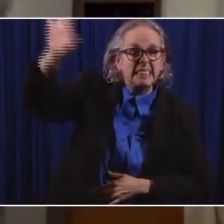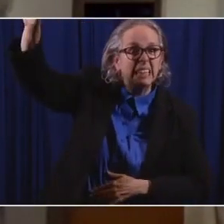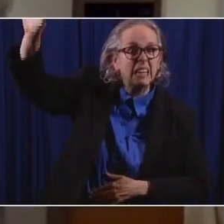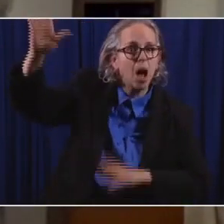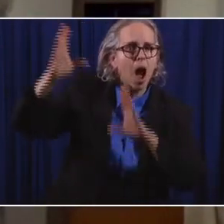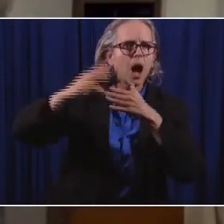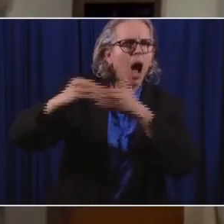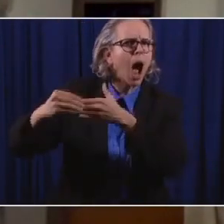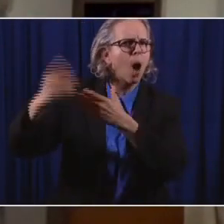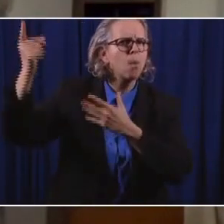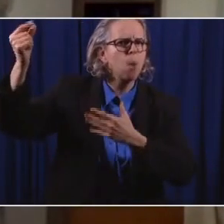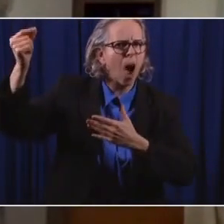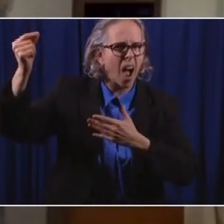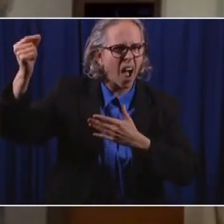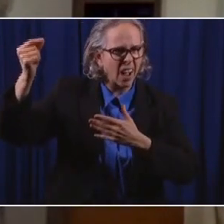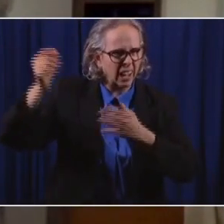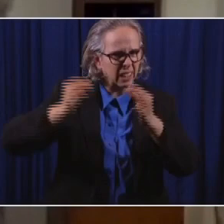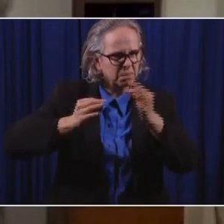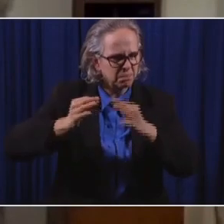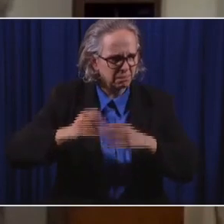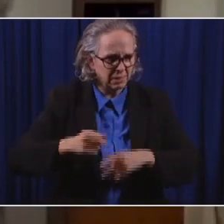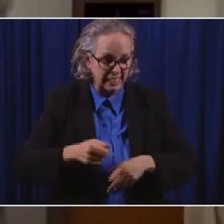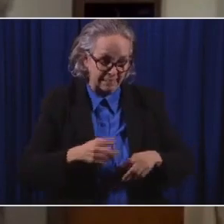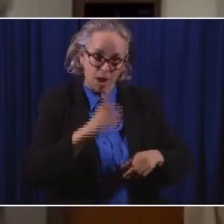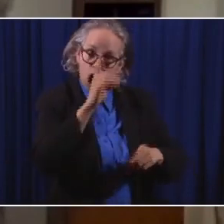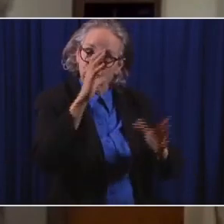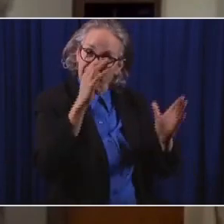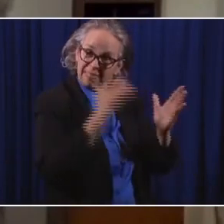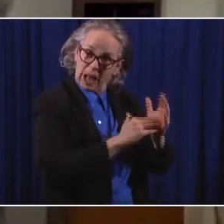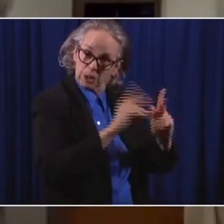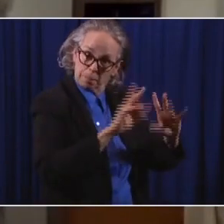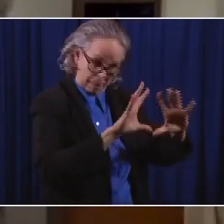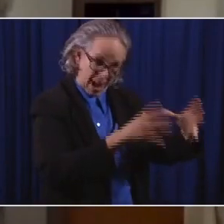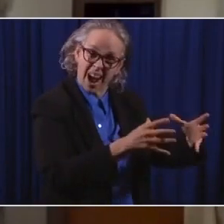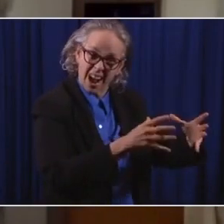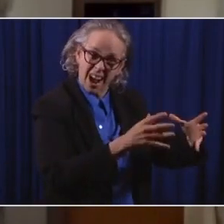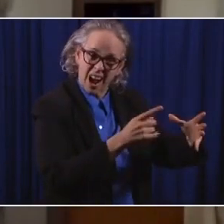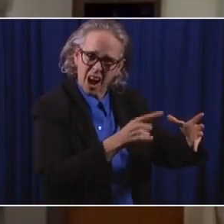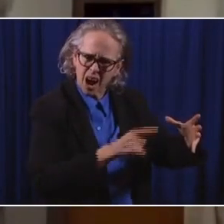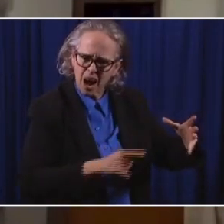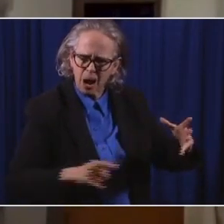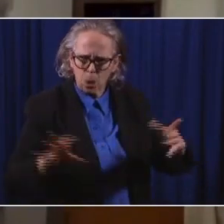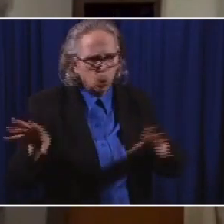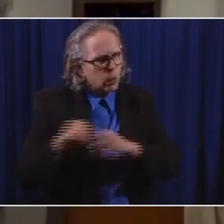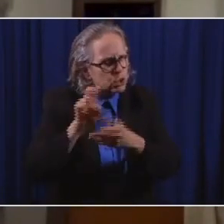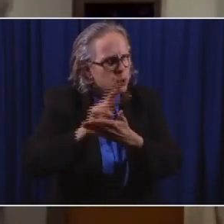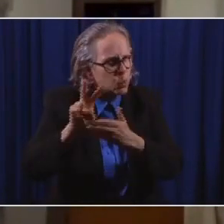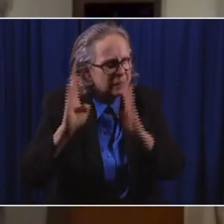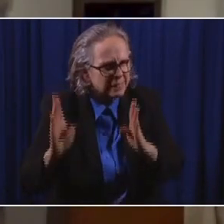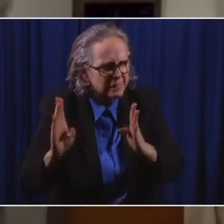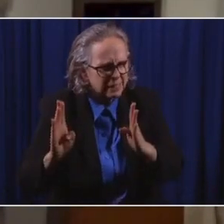determines it, 100 cases in 2 weeks based on 100,000 population.